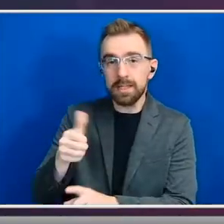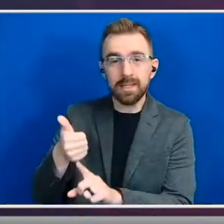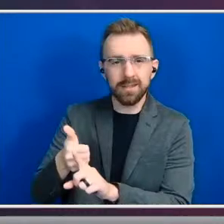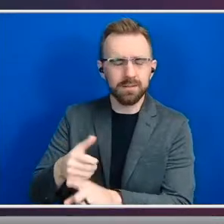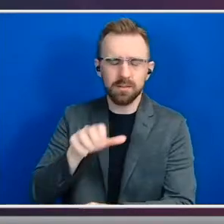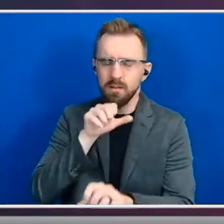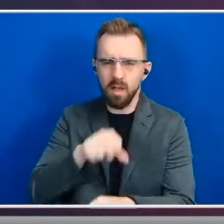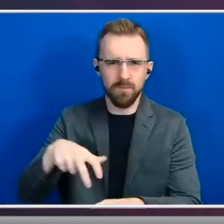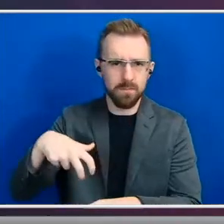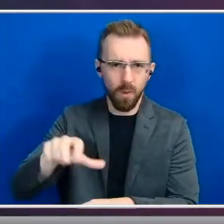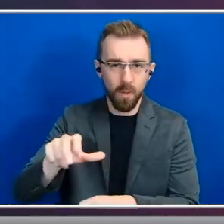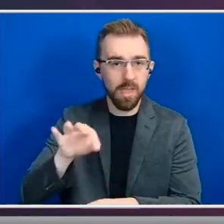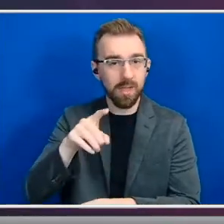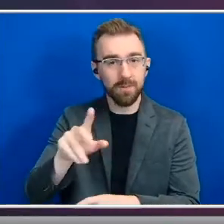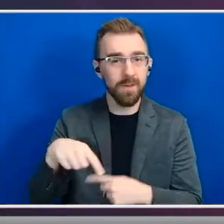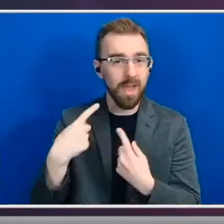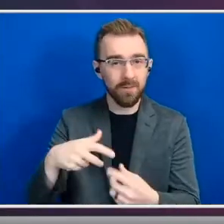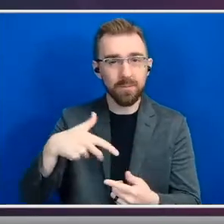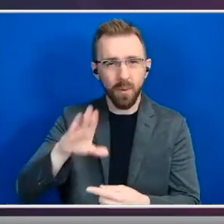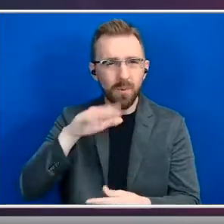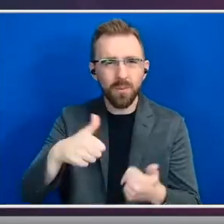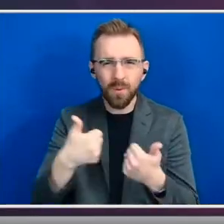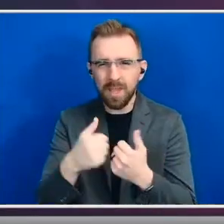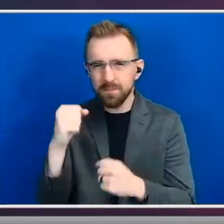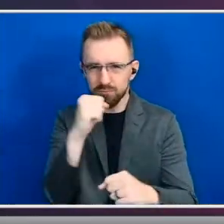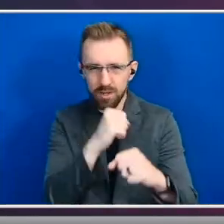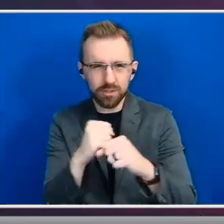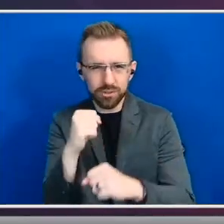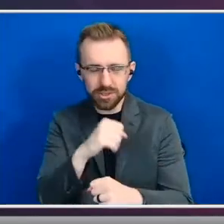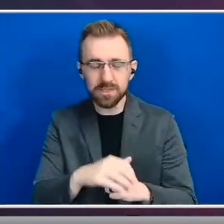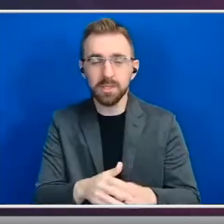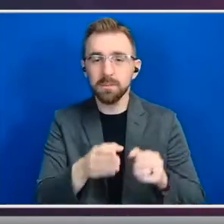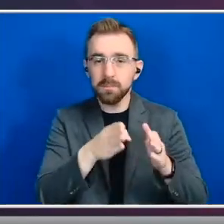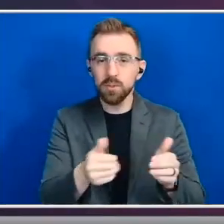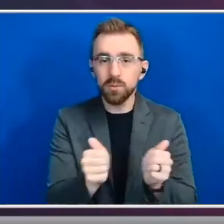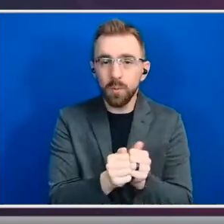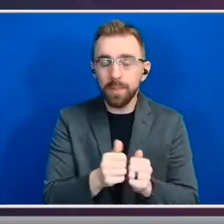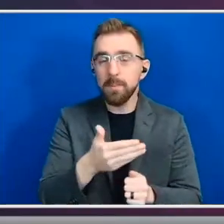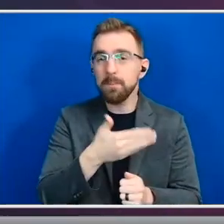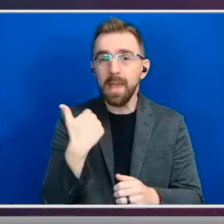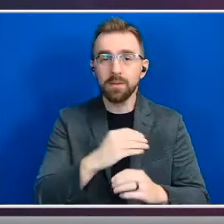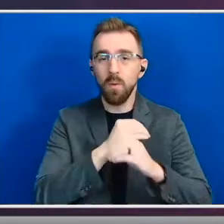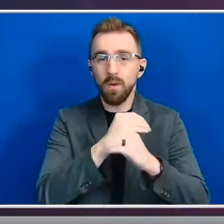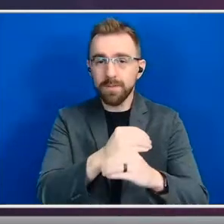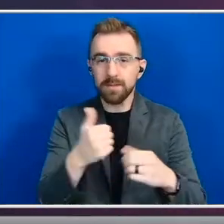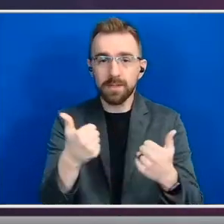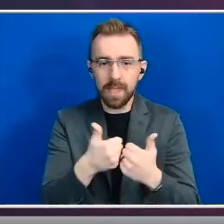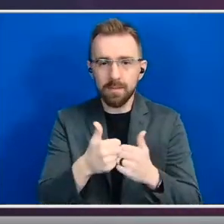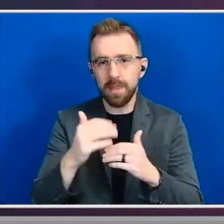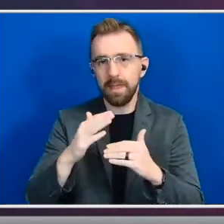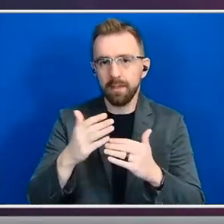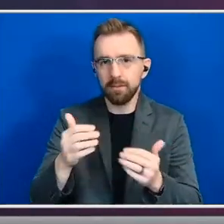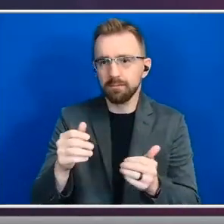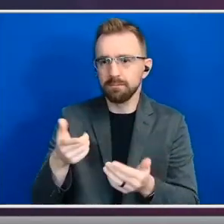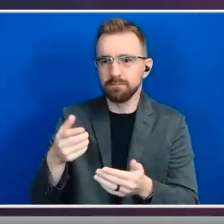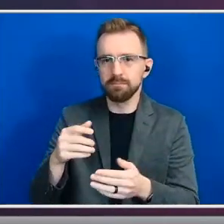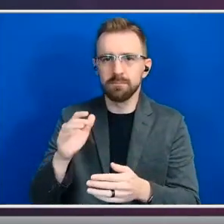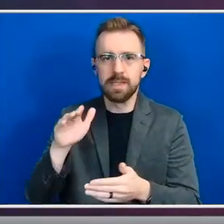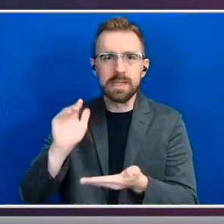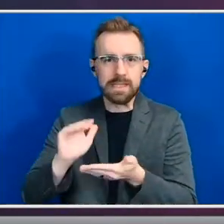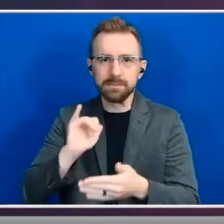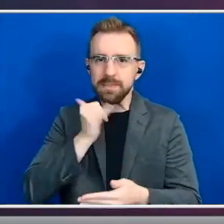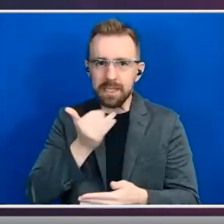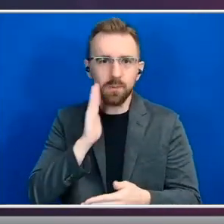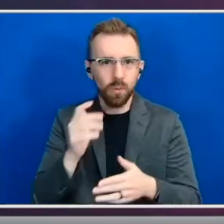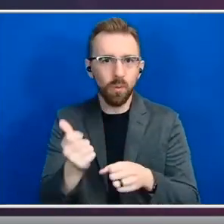ever bowled, you know it's a game of strategy. The person with the best offensive game and least mistakes wins. So when Steve was faced